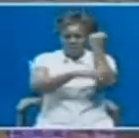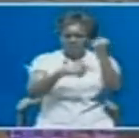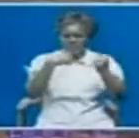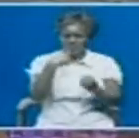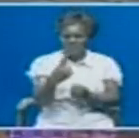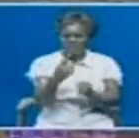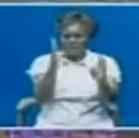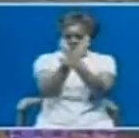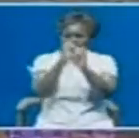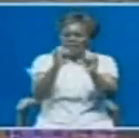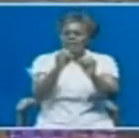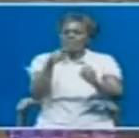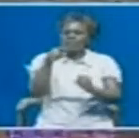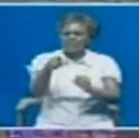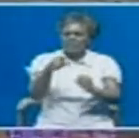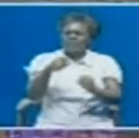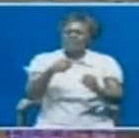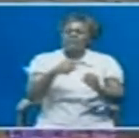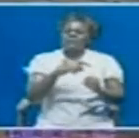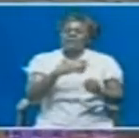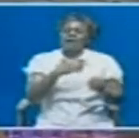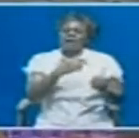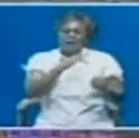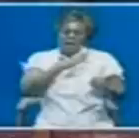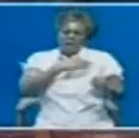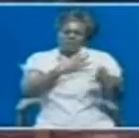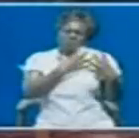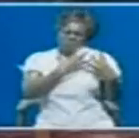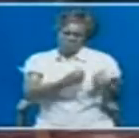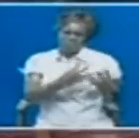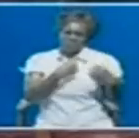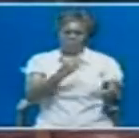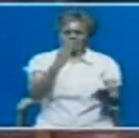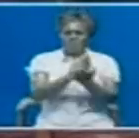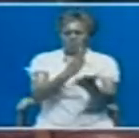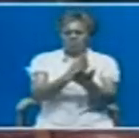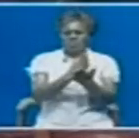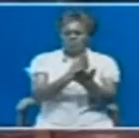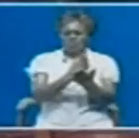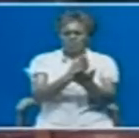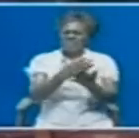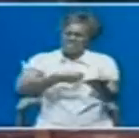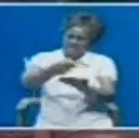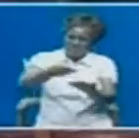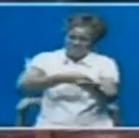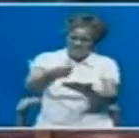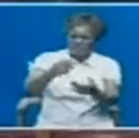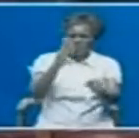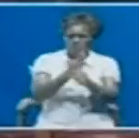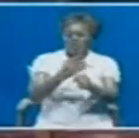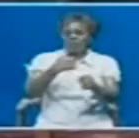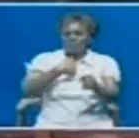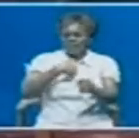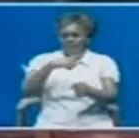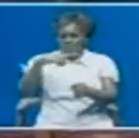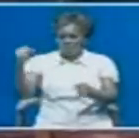eyelid, one of the most generous people I've ever met. And you said that, and you cited examples, right? You knew him back in the day. I went to his house in